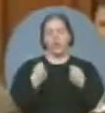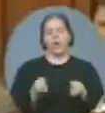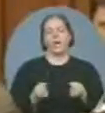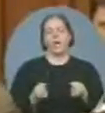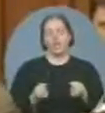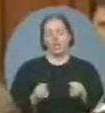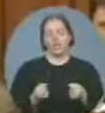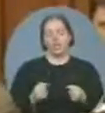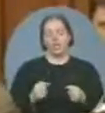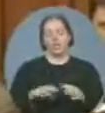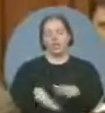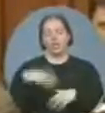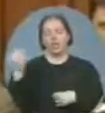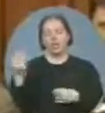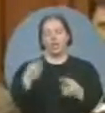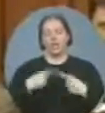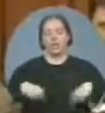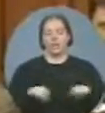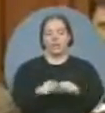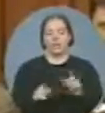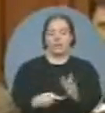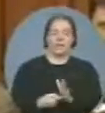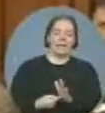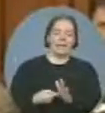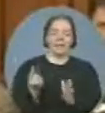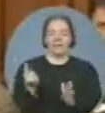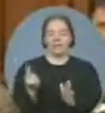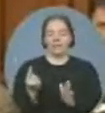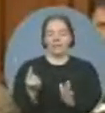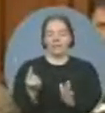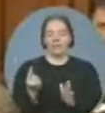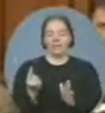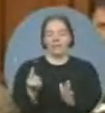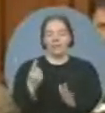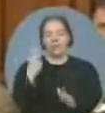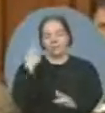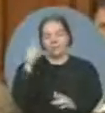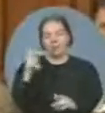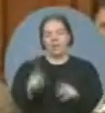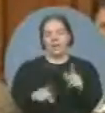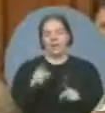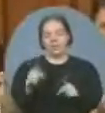so people can defend themselves against the Liberal lies in this